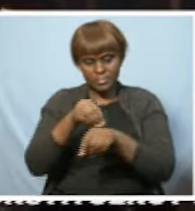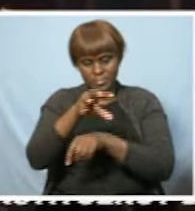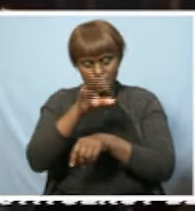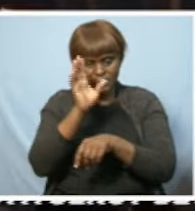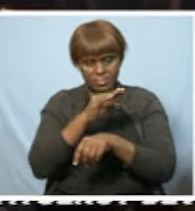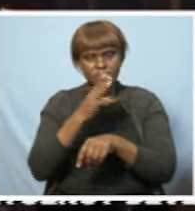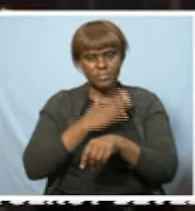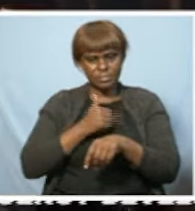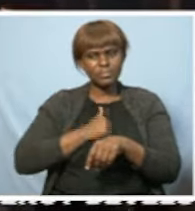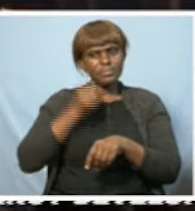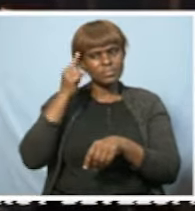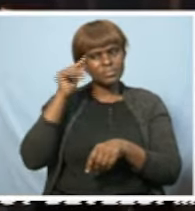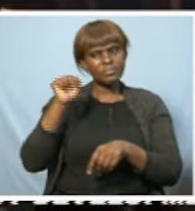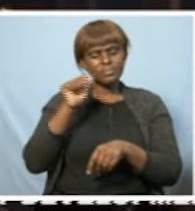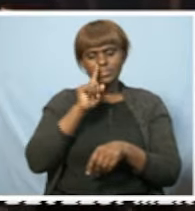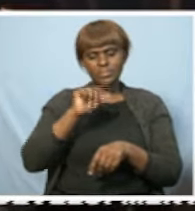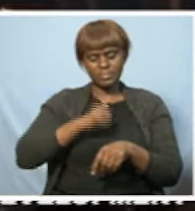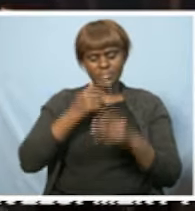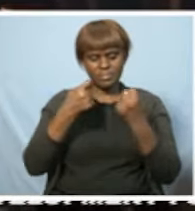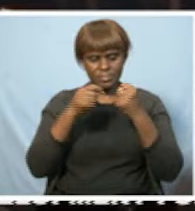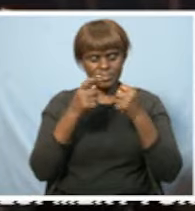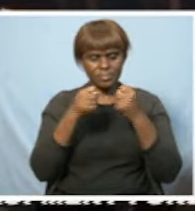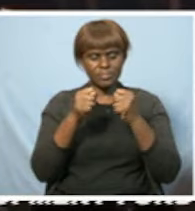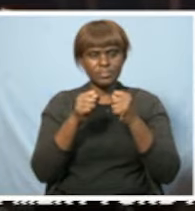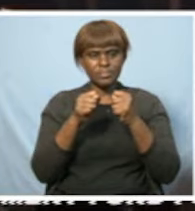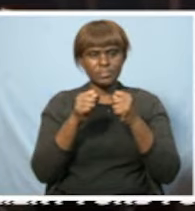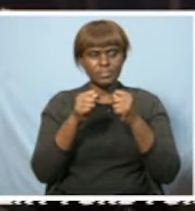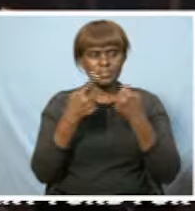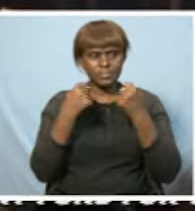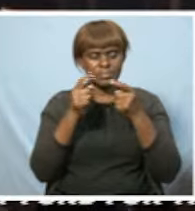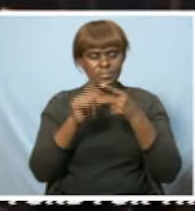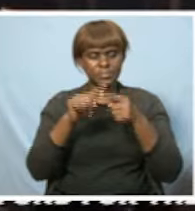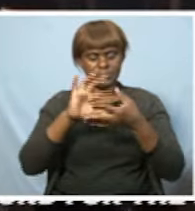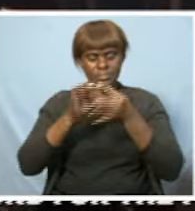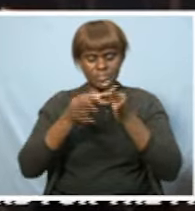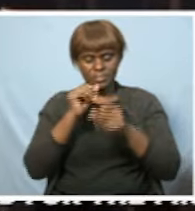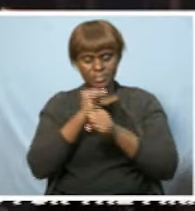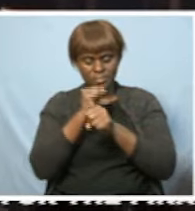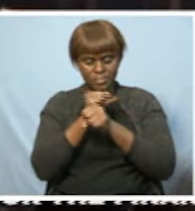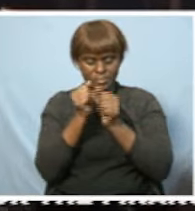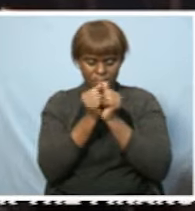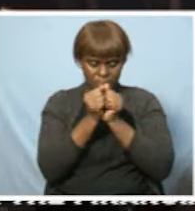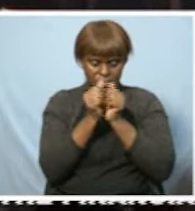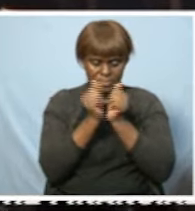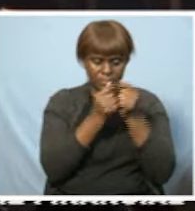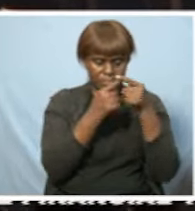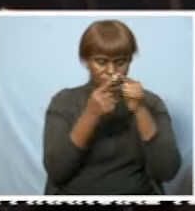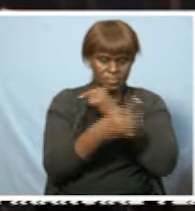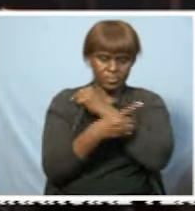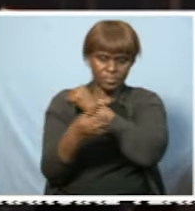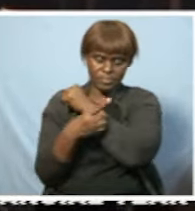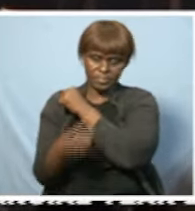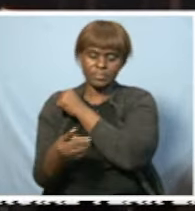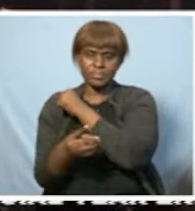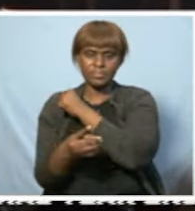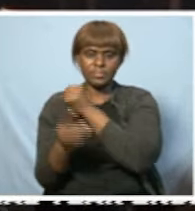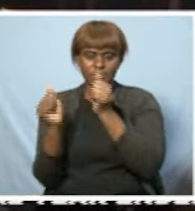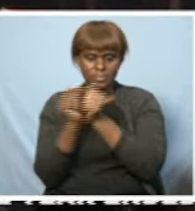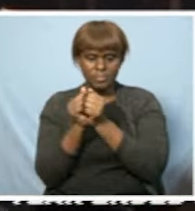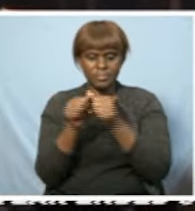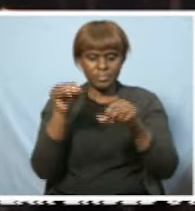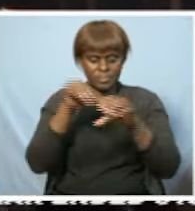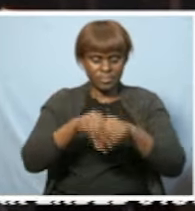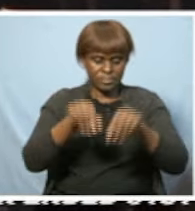think let's try to coordinate, to collaborate various departments, the internal auditor,